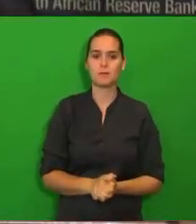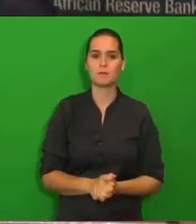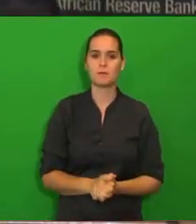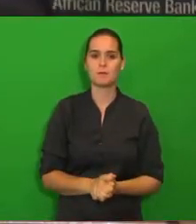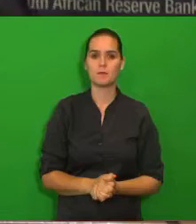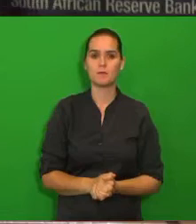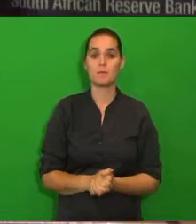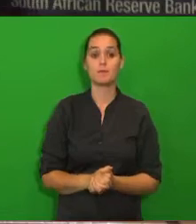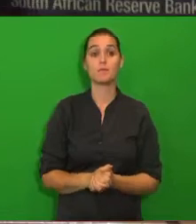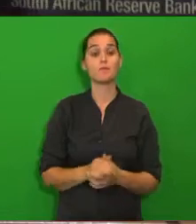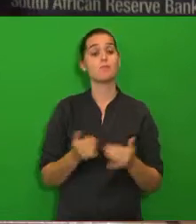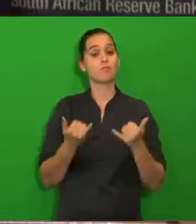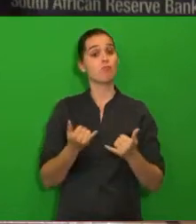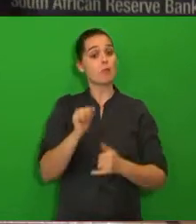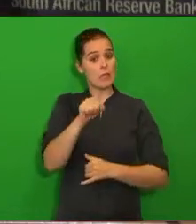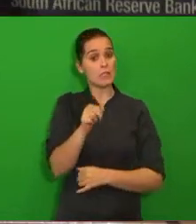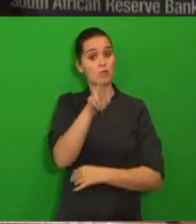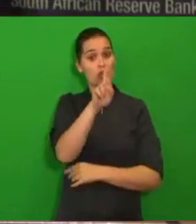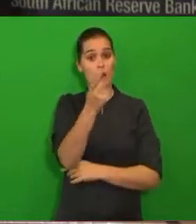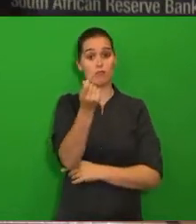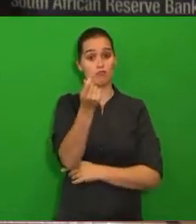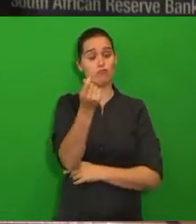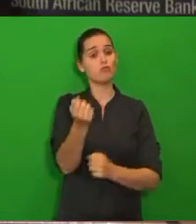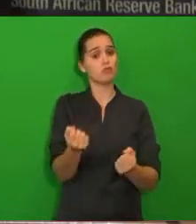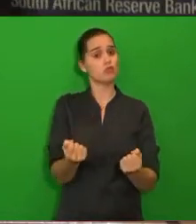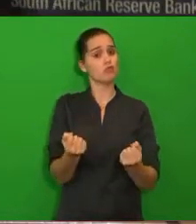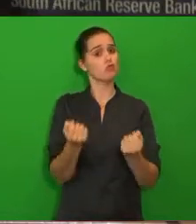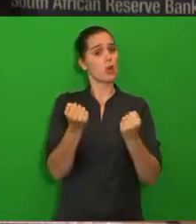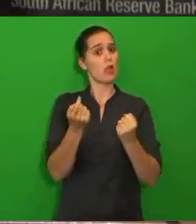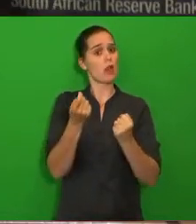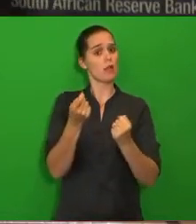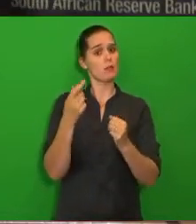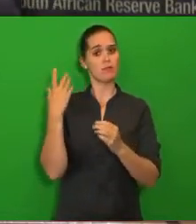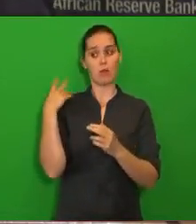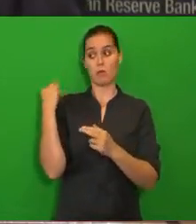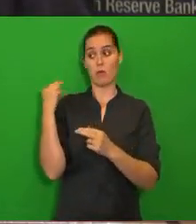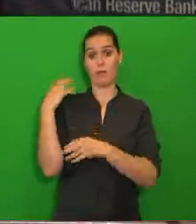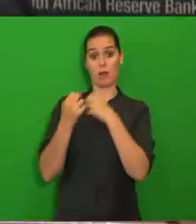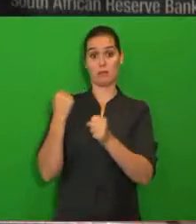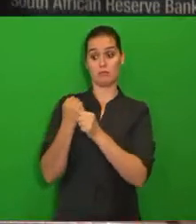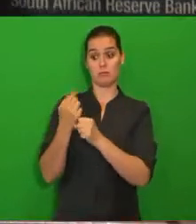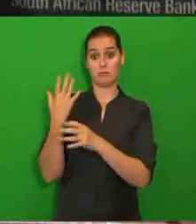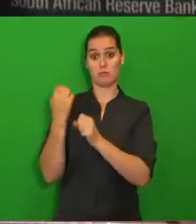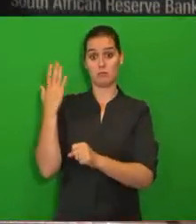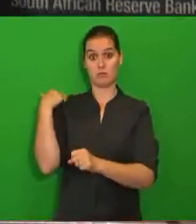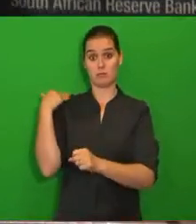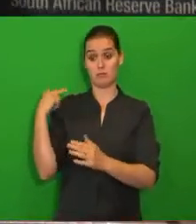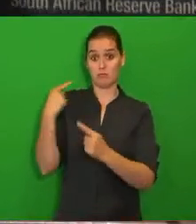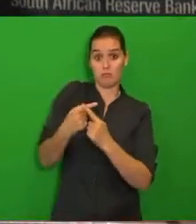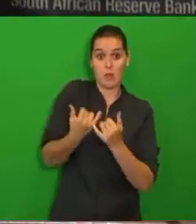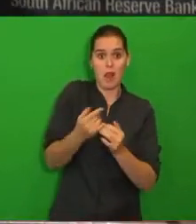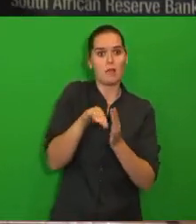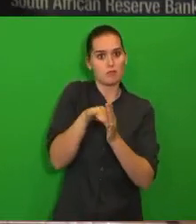While the currency has strengthened relative to the November meeting, the risk remains